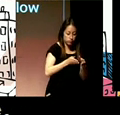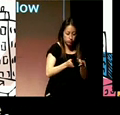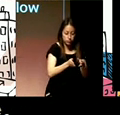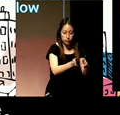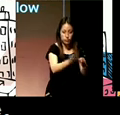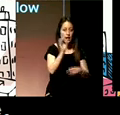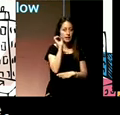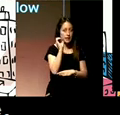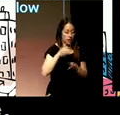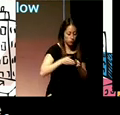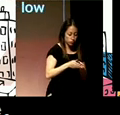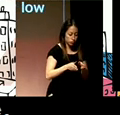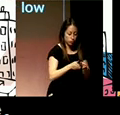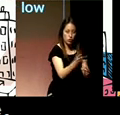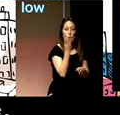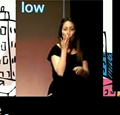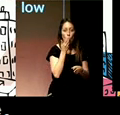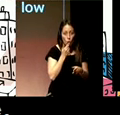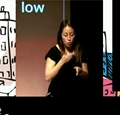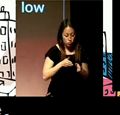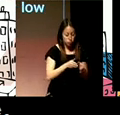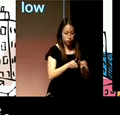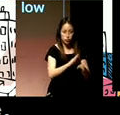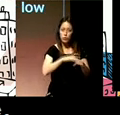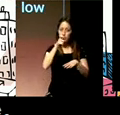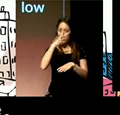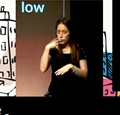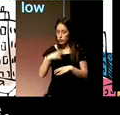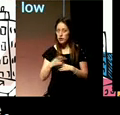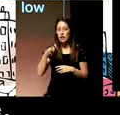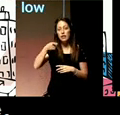vibration that can be felt through the handle of a special cane.